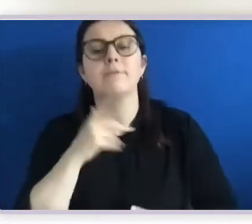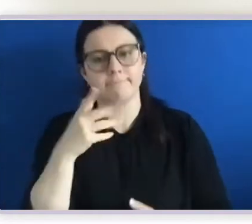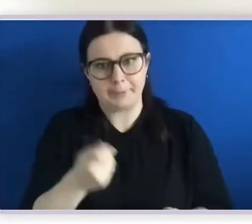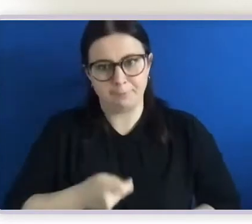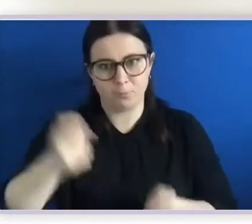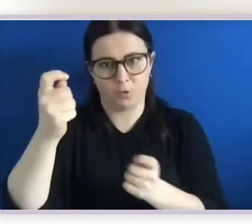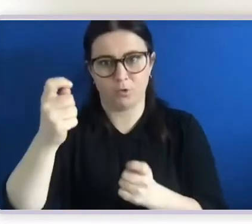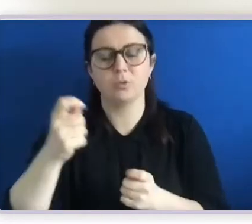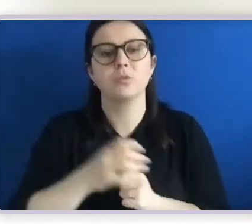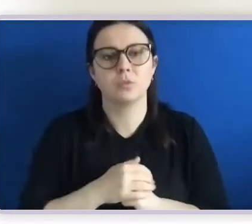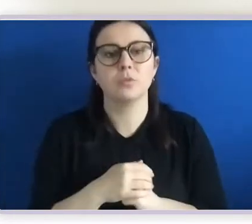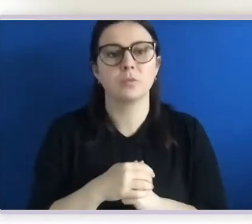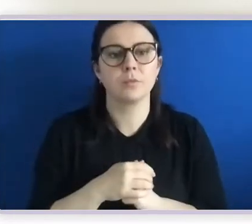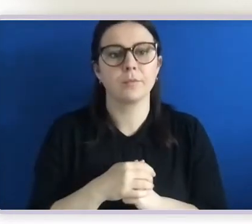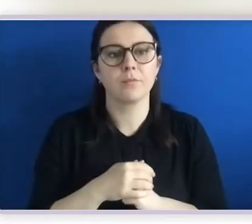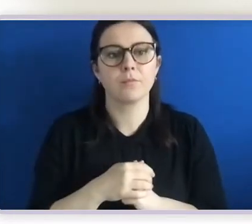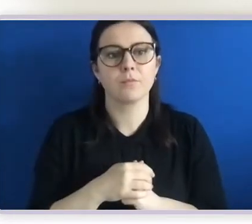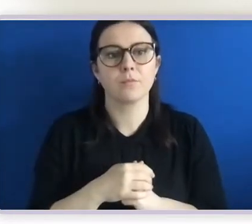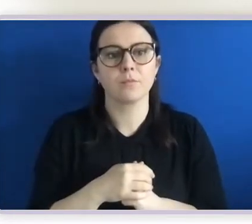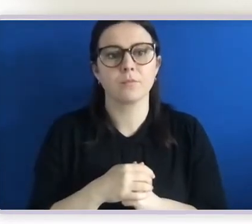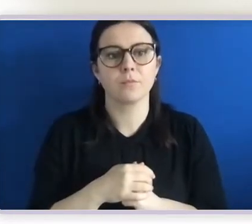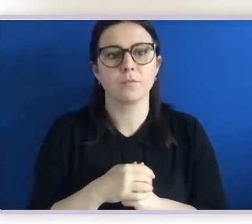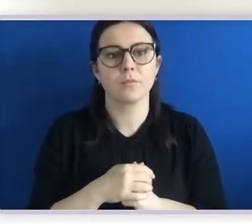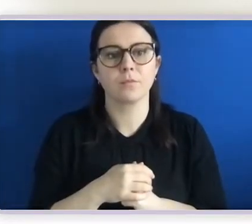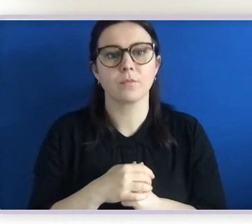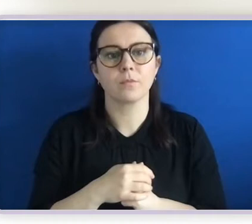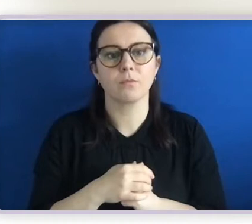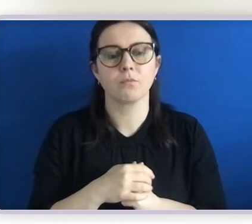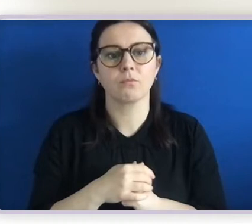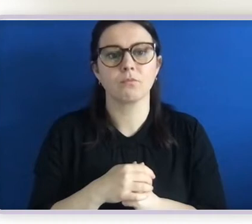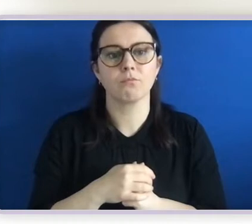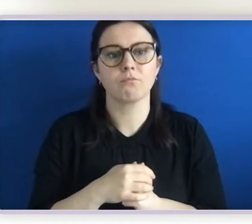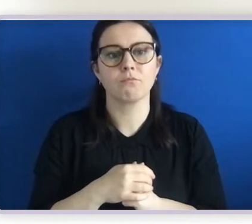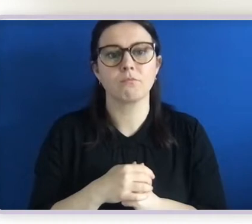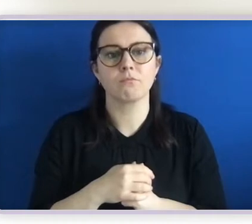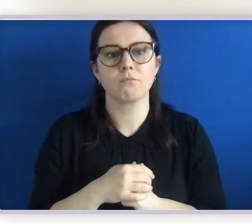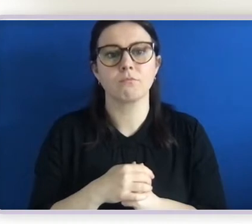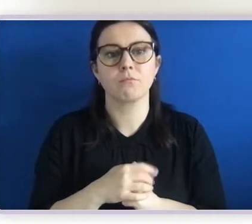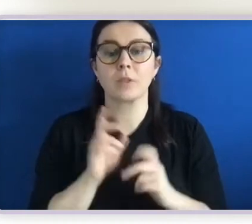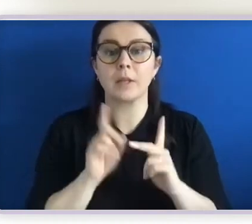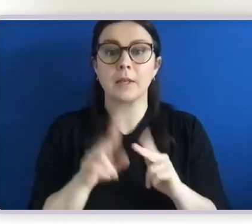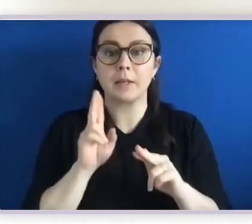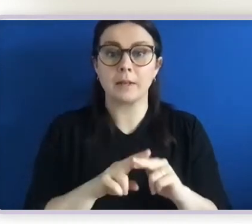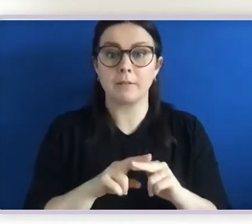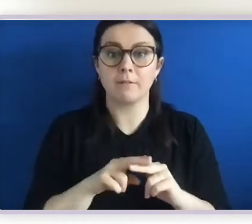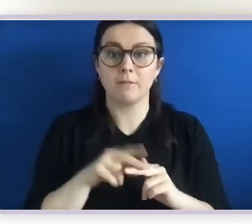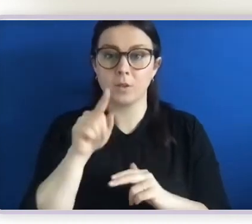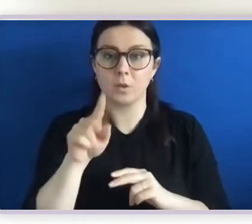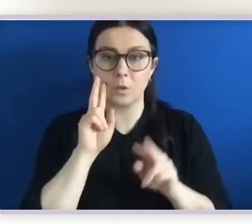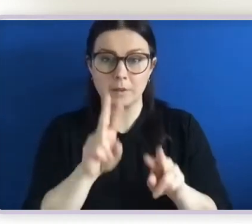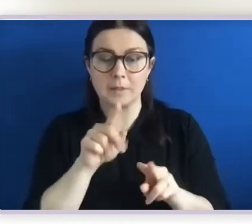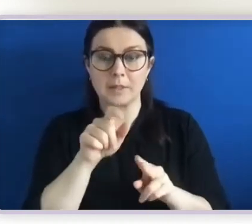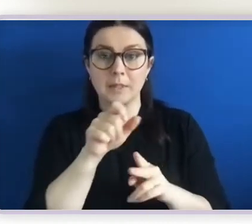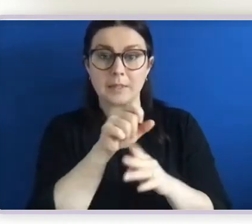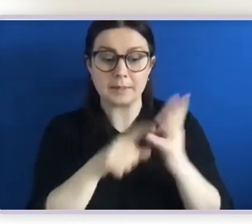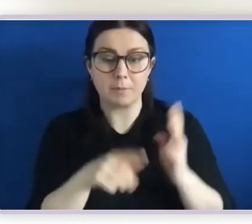The 4 types of notifiable conduct are if someone's working as a disability worker whilst